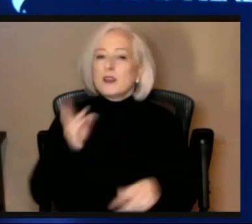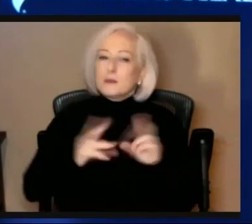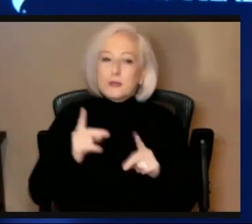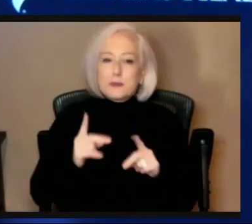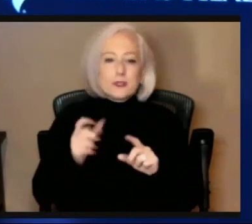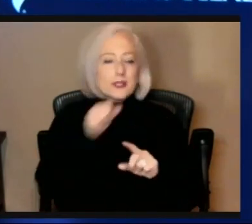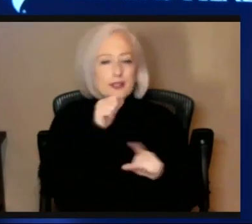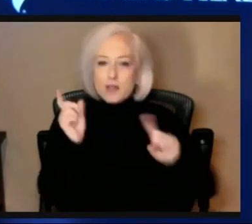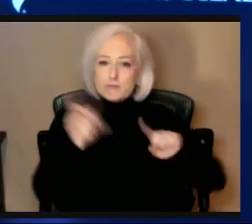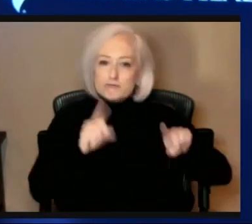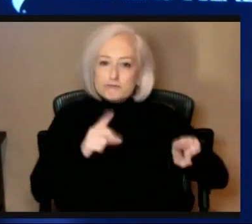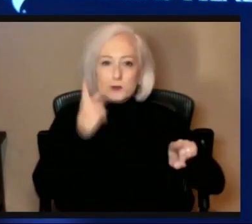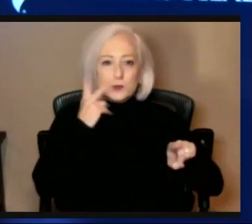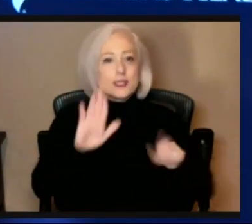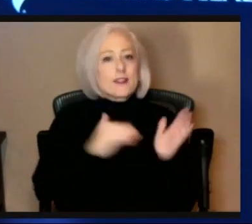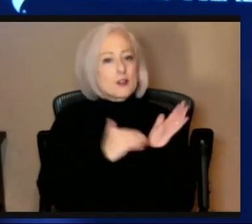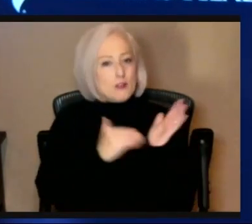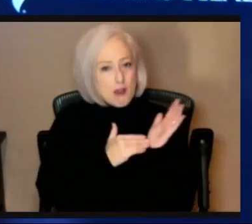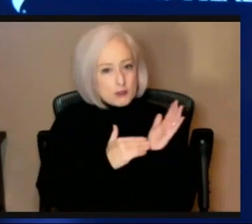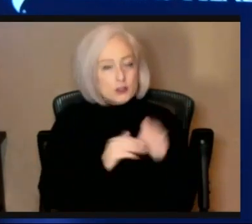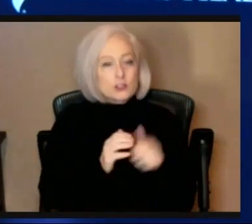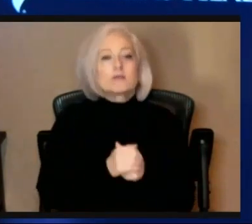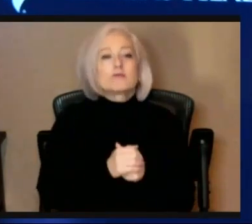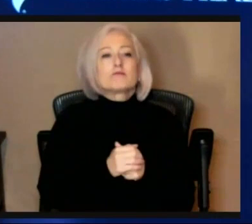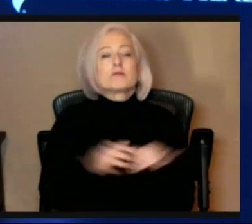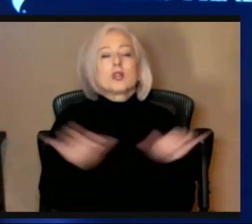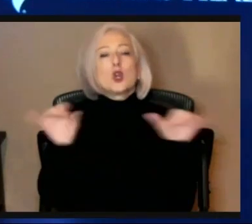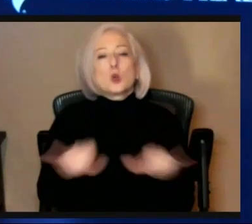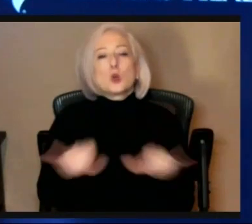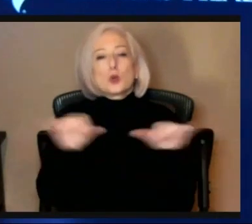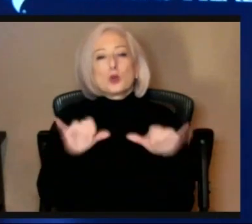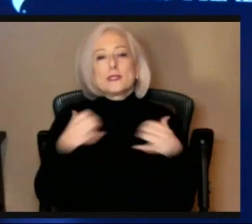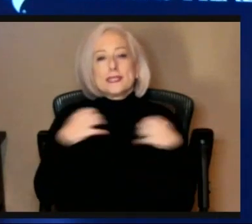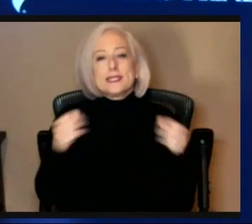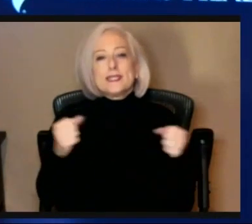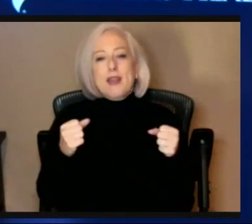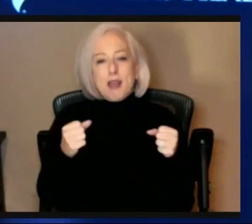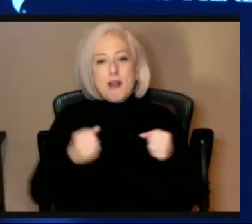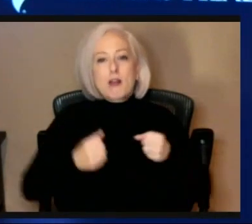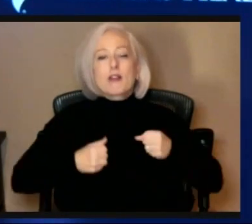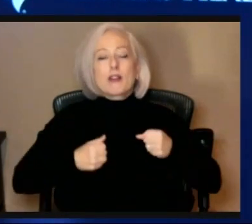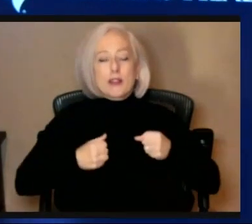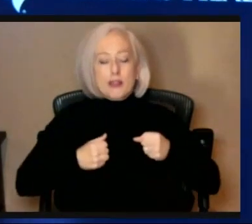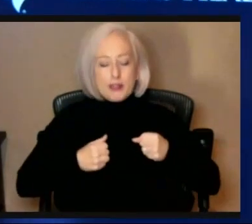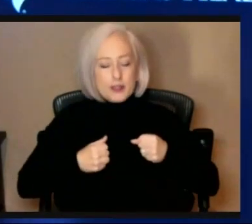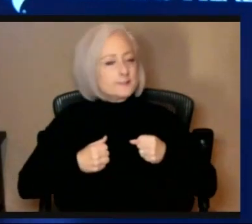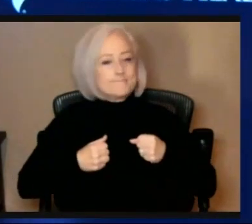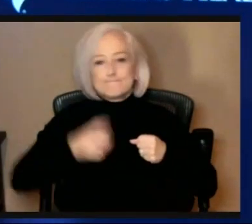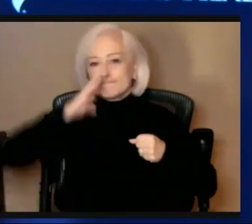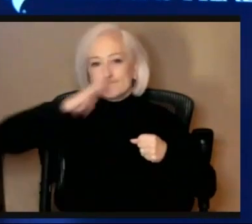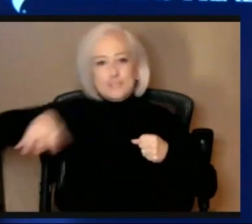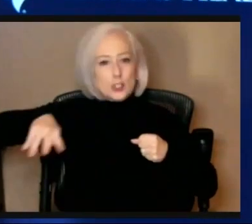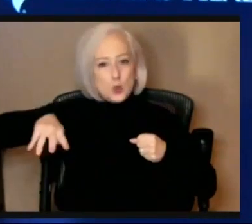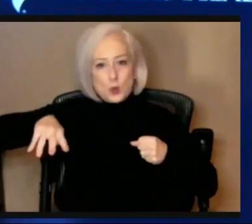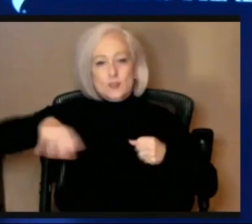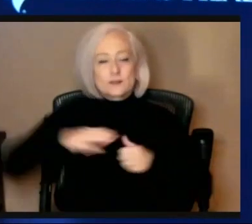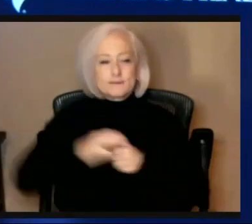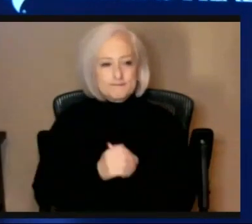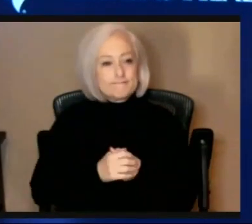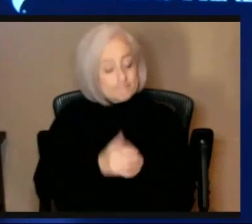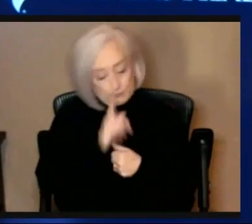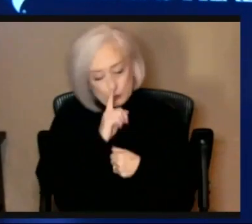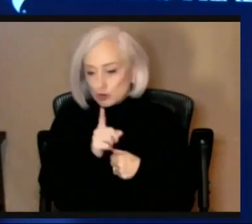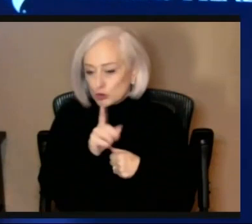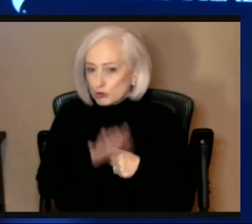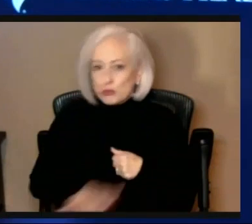physicians. Routine health maintenance has been neglected, and it's true across the board. So I